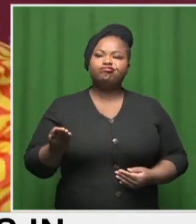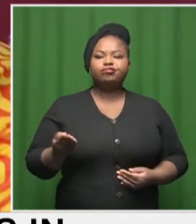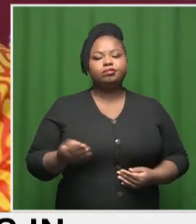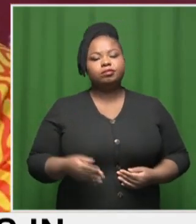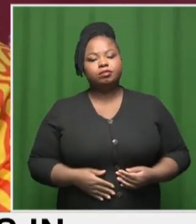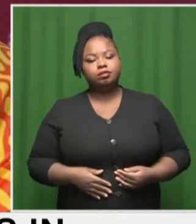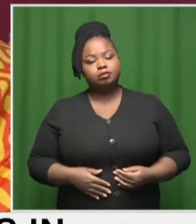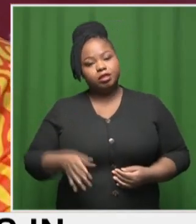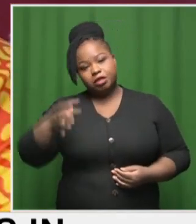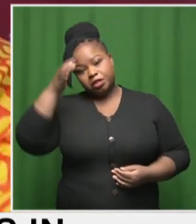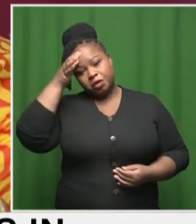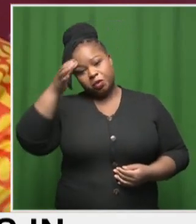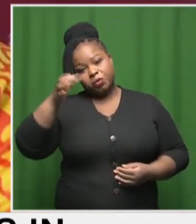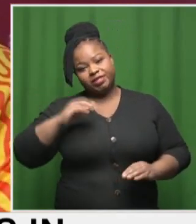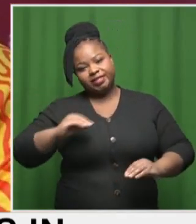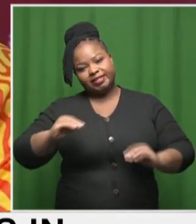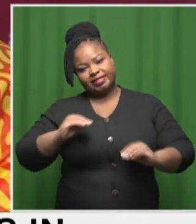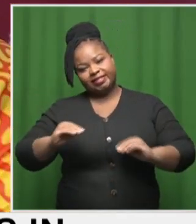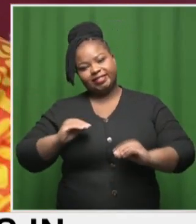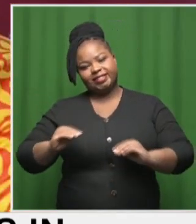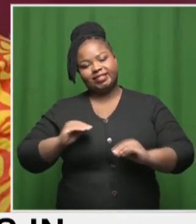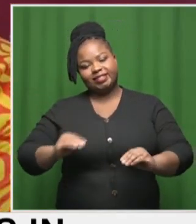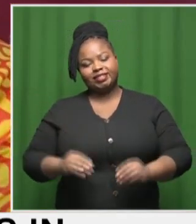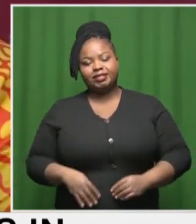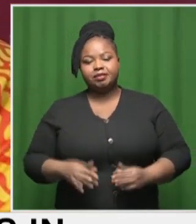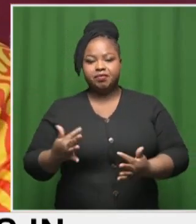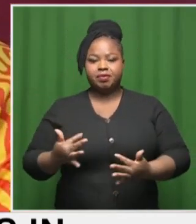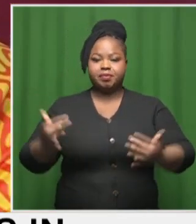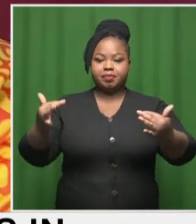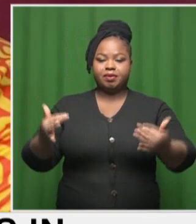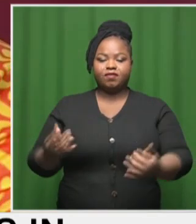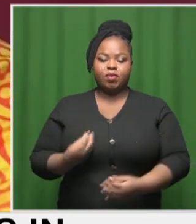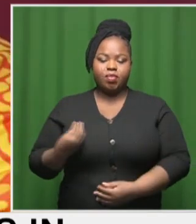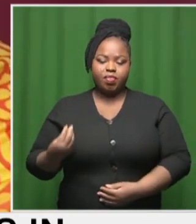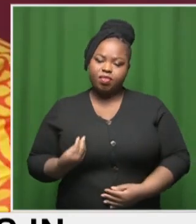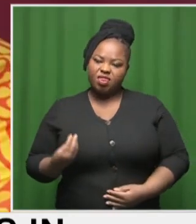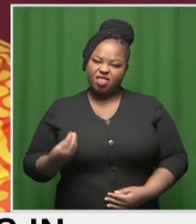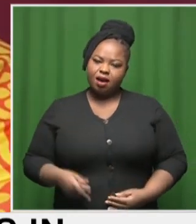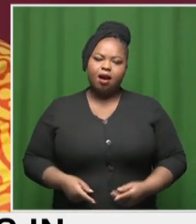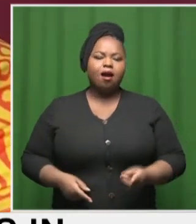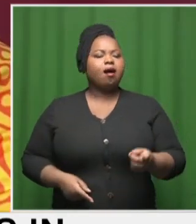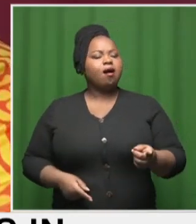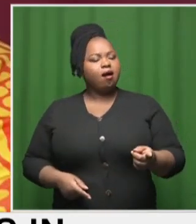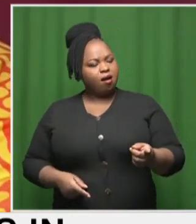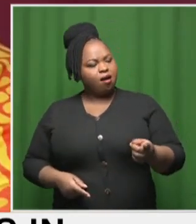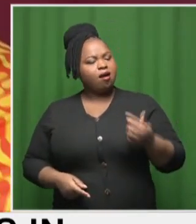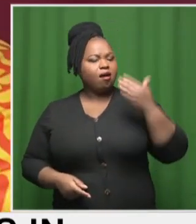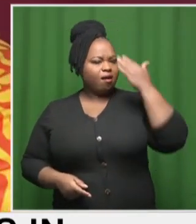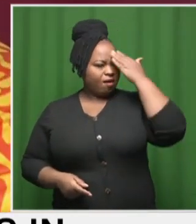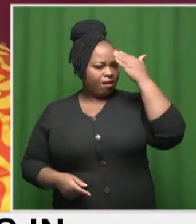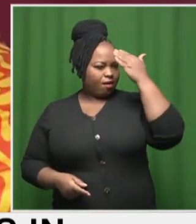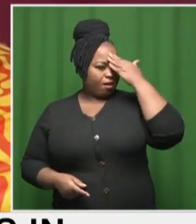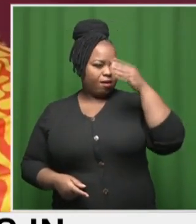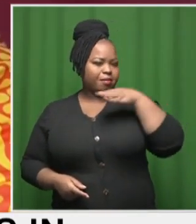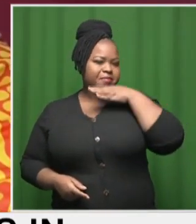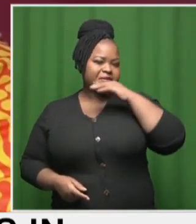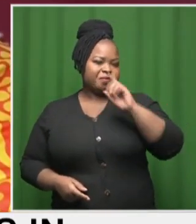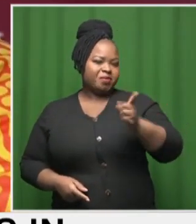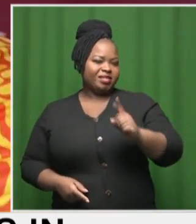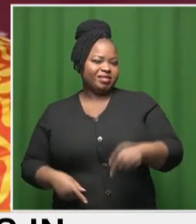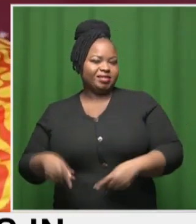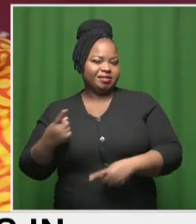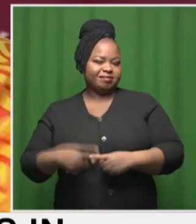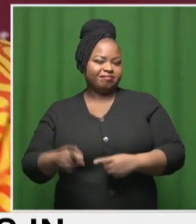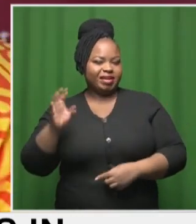also coaching clinics for netball, so that those young ones they know exactly what it means to play netball